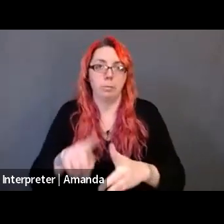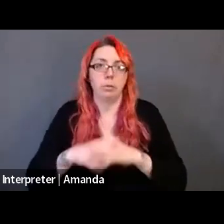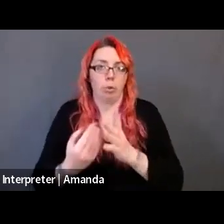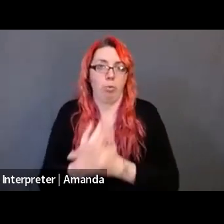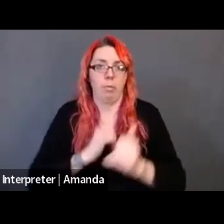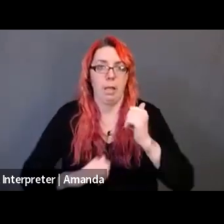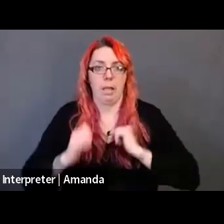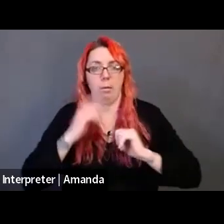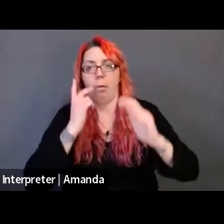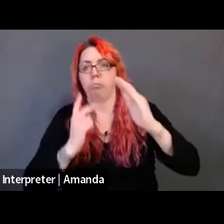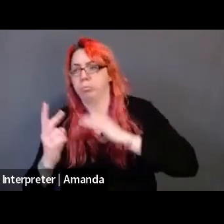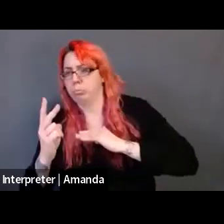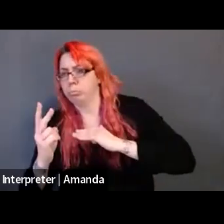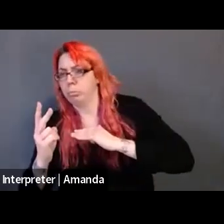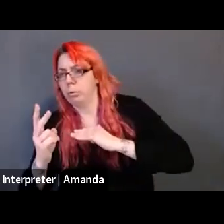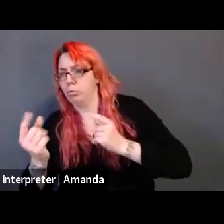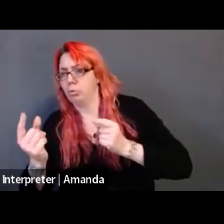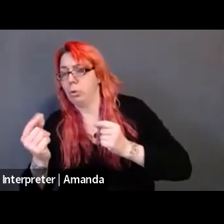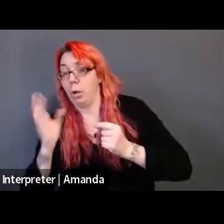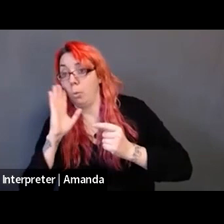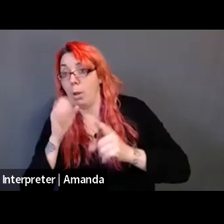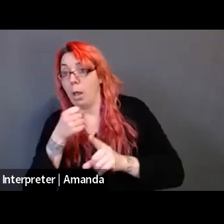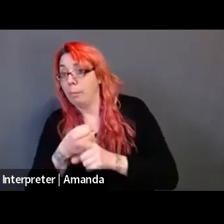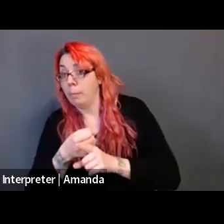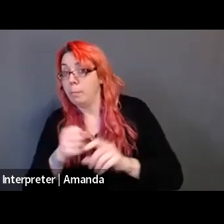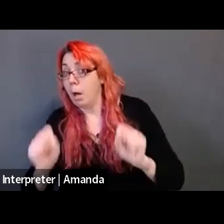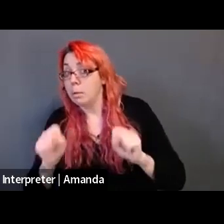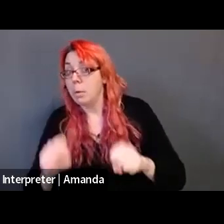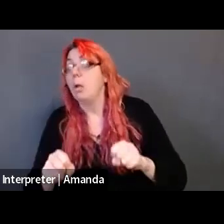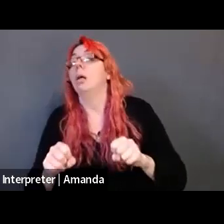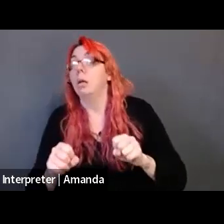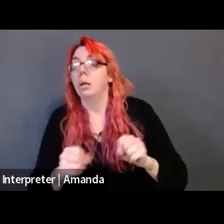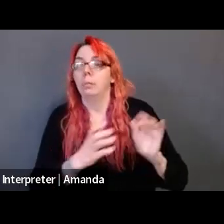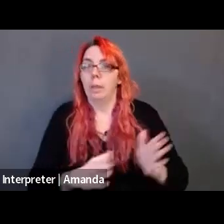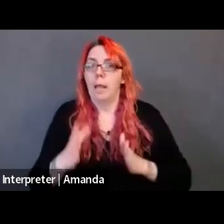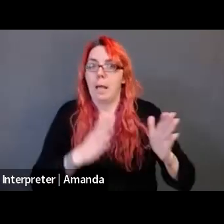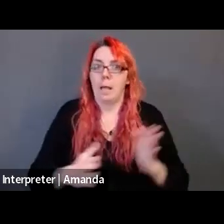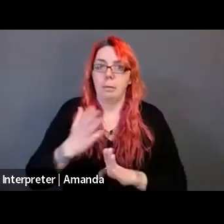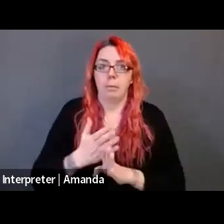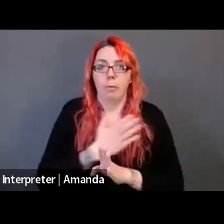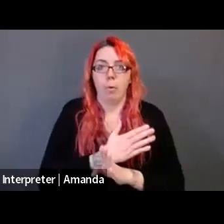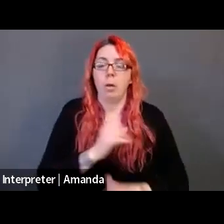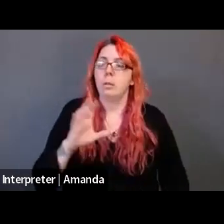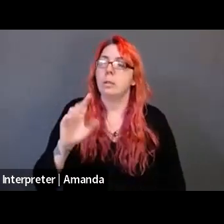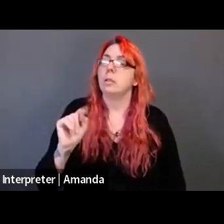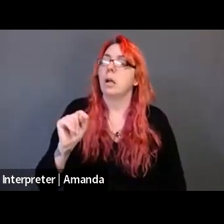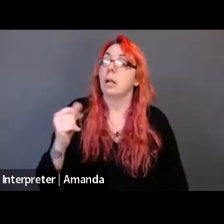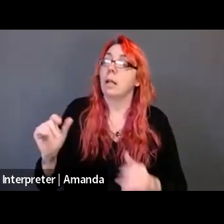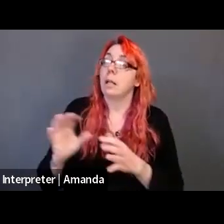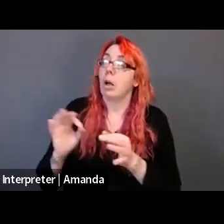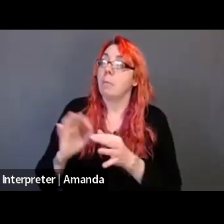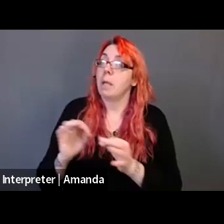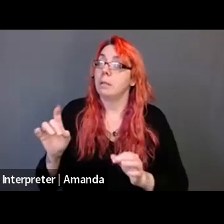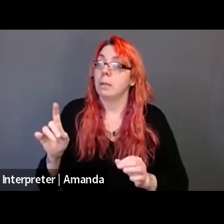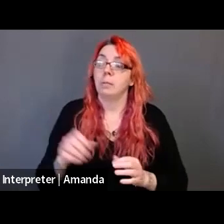or there's been some helpful links put in here. The meeting package has been redistributed again. There's a link to